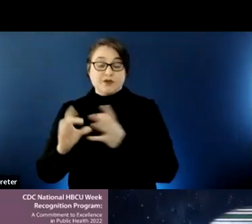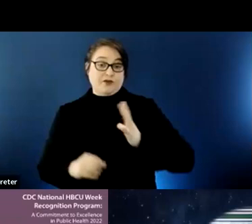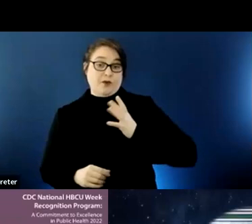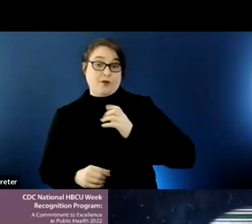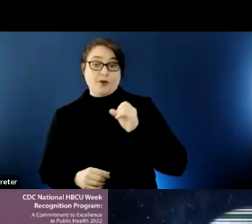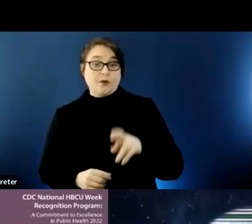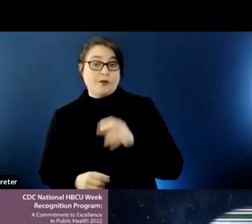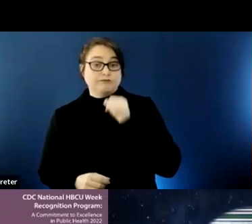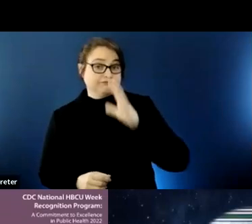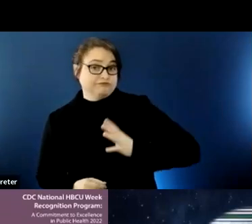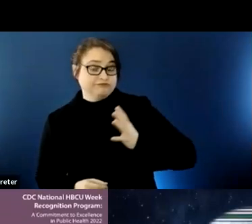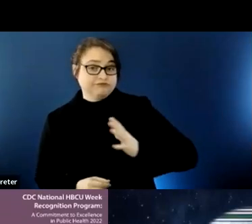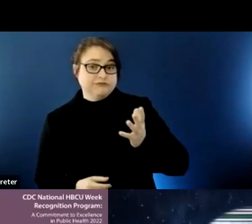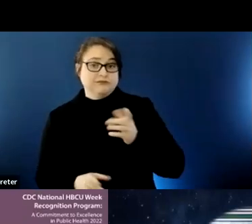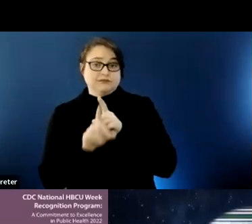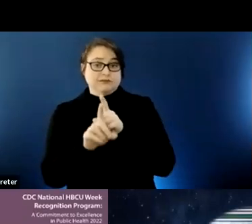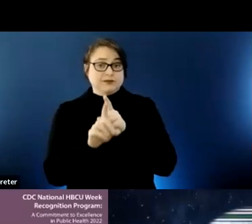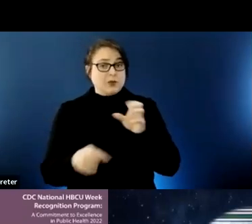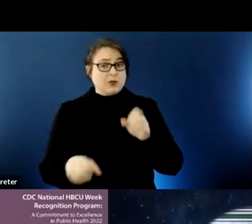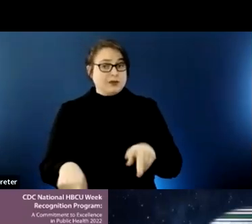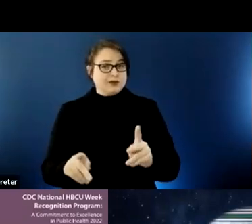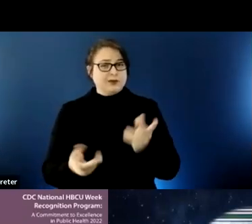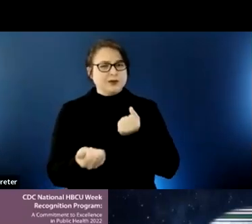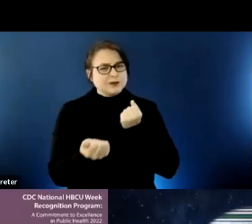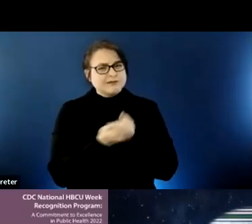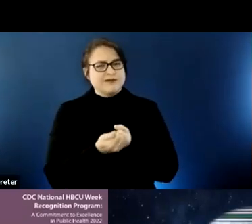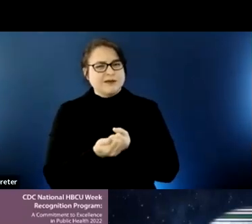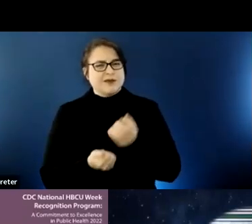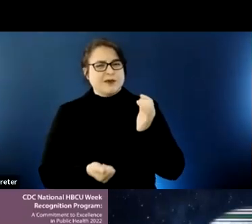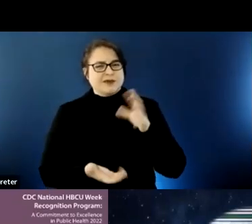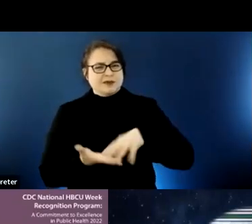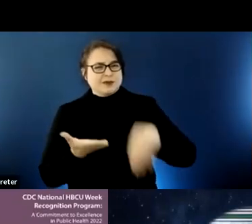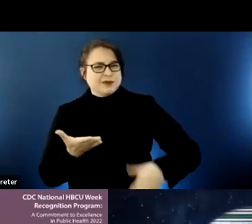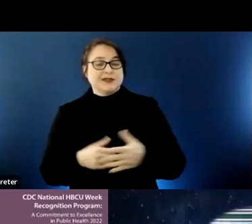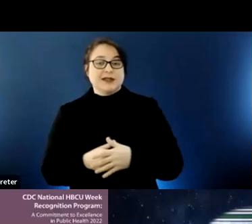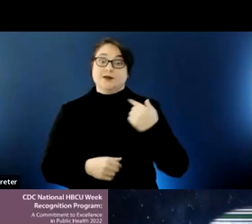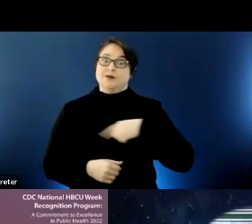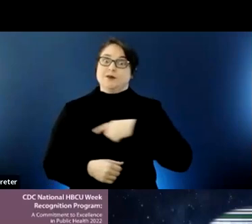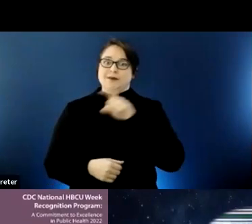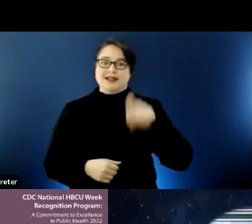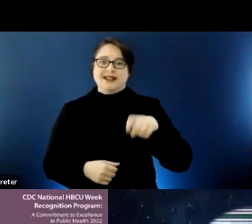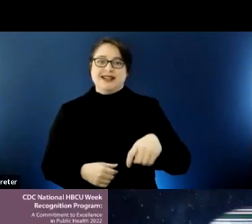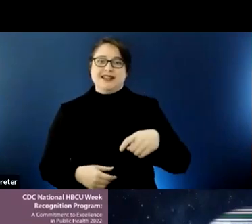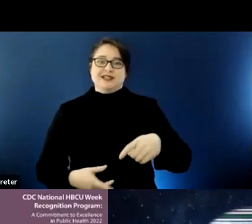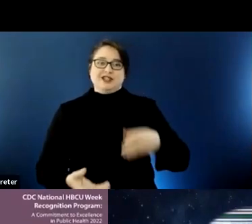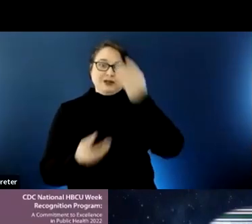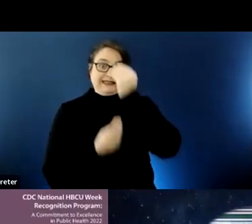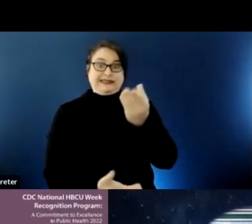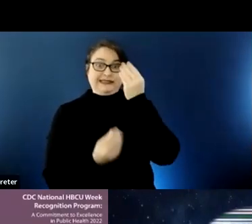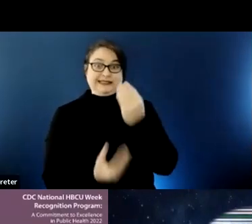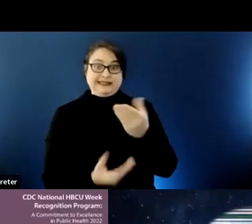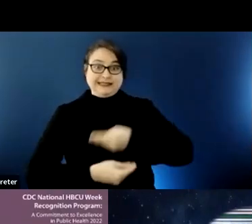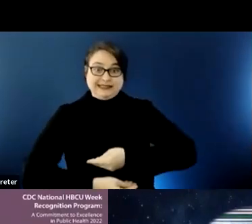mentoring opportunities to assist with those types of things. And I hear you saying we need to get the word out about the many career paths that we do have